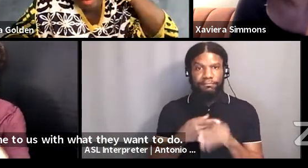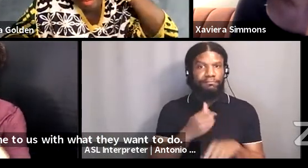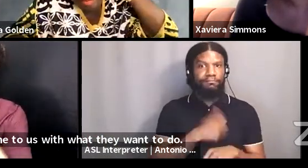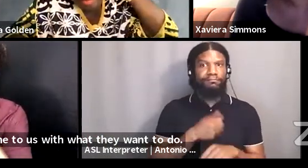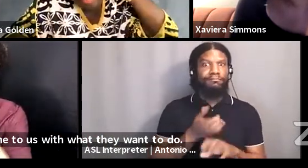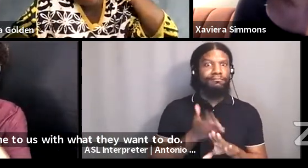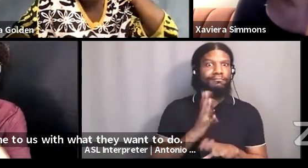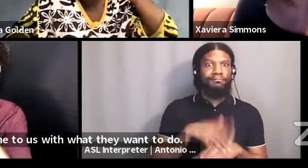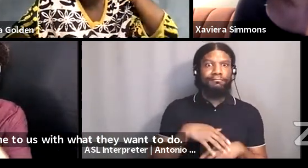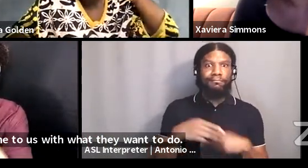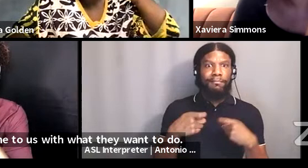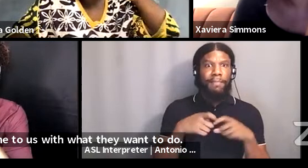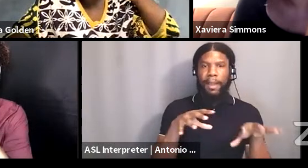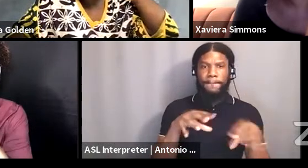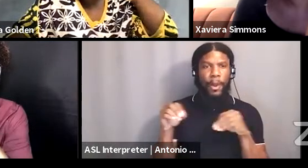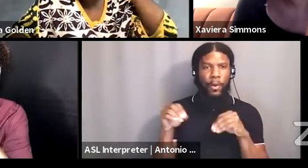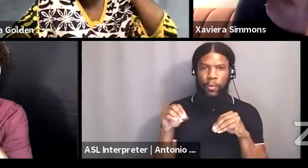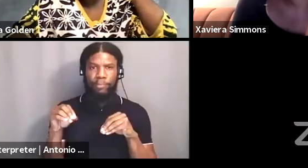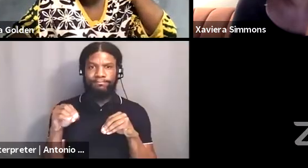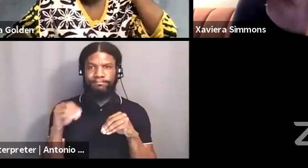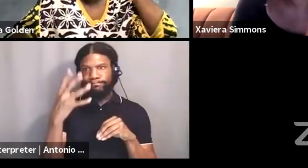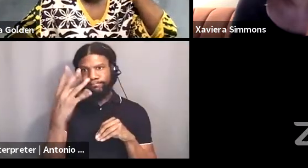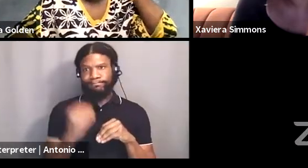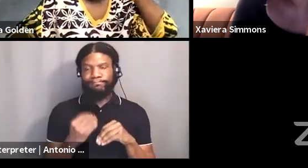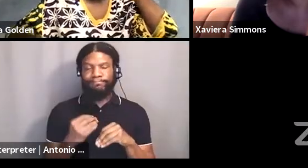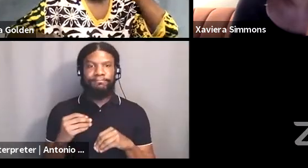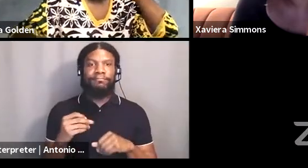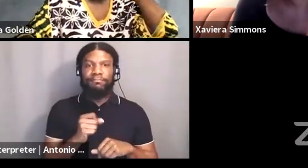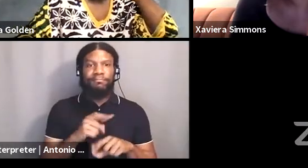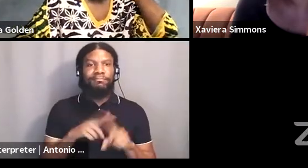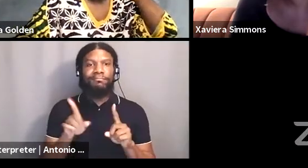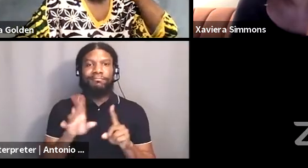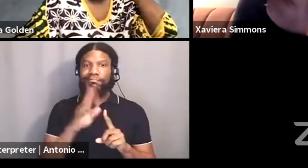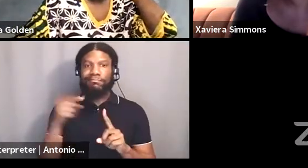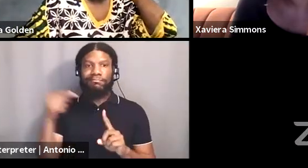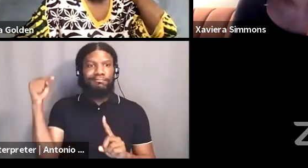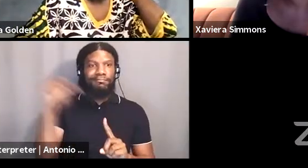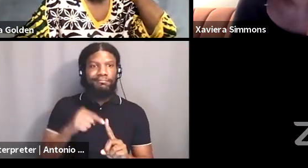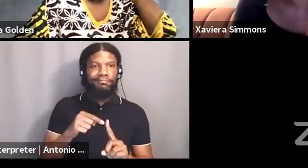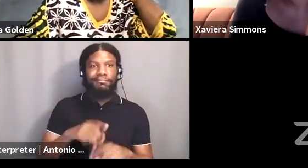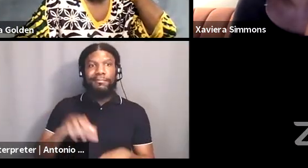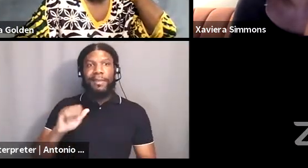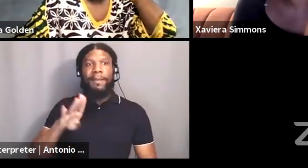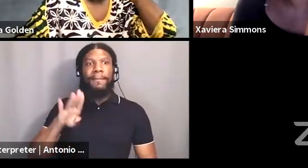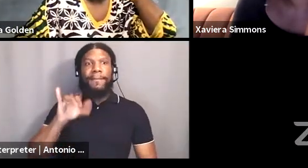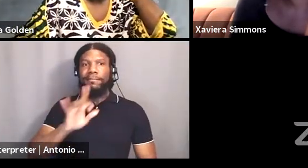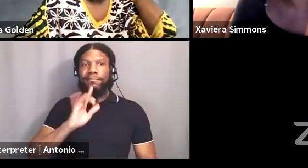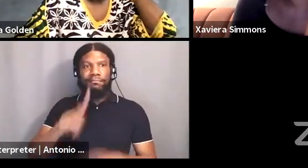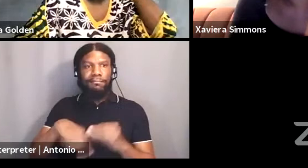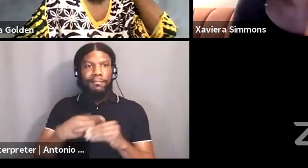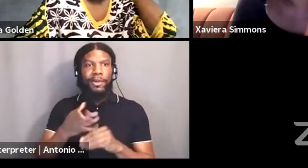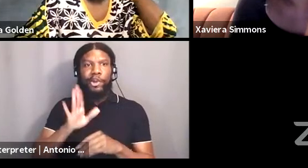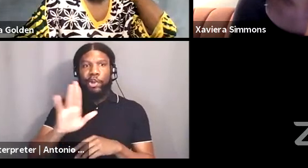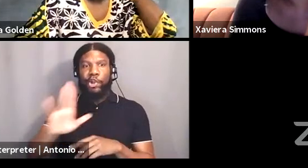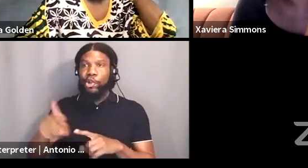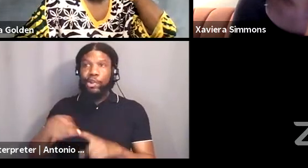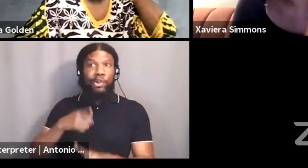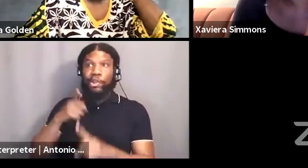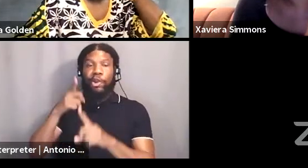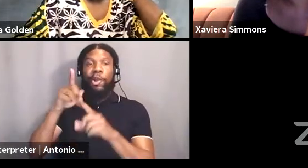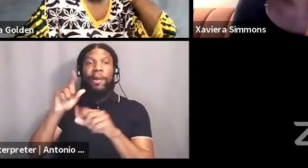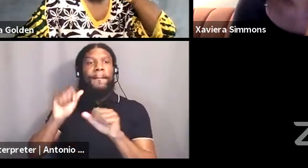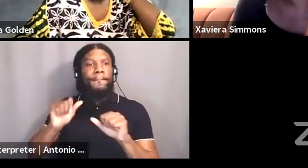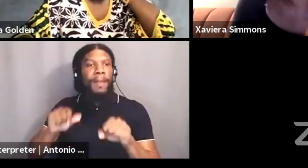Abigail had, you know, her pyramid that fell, that it could come to fruition and realize that again. You